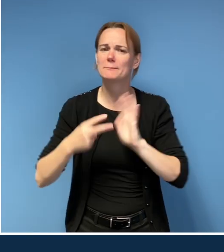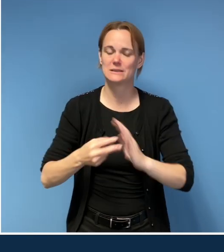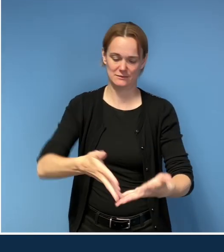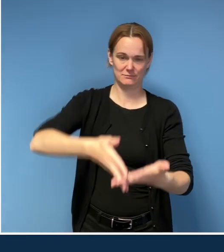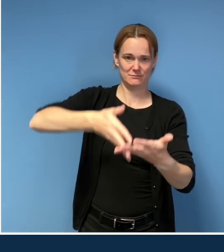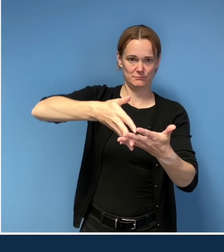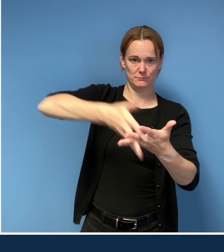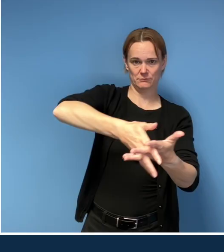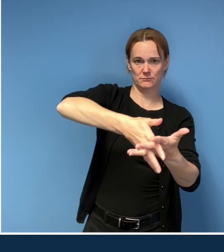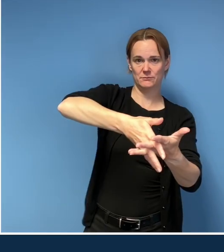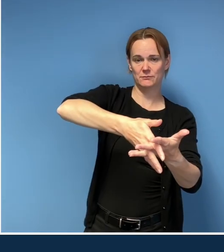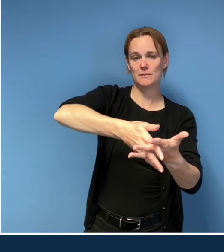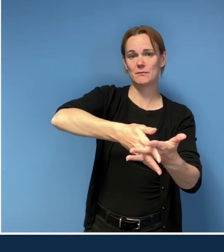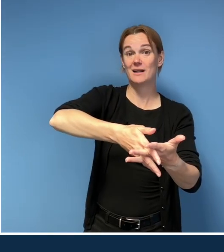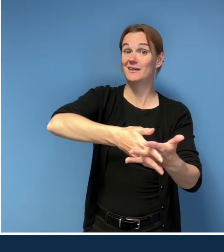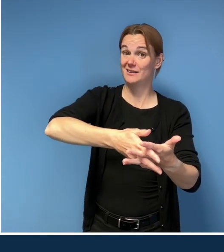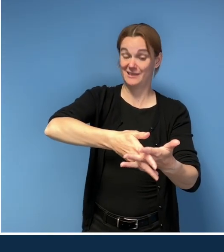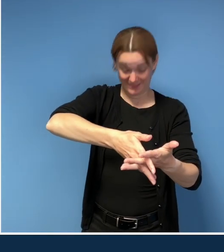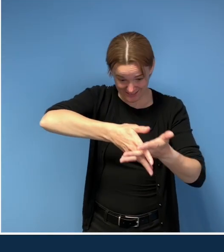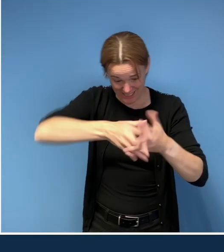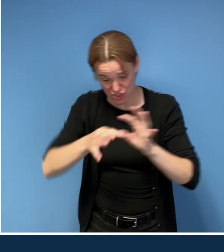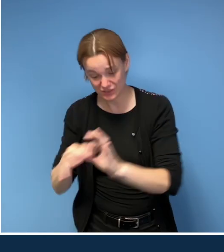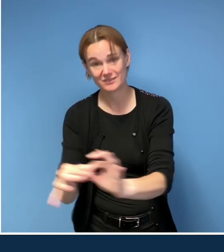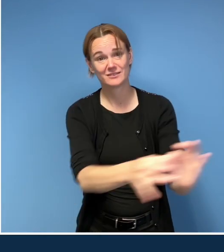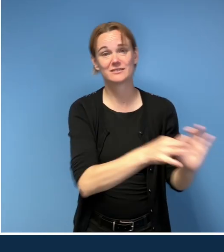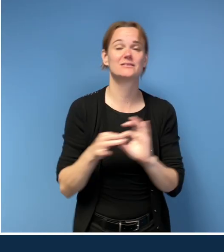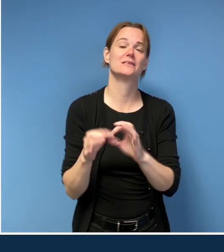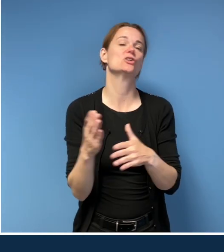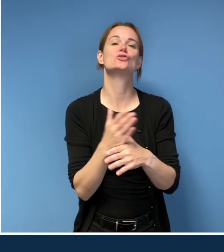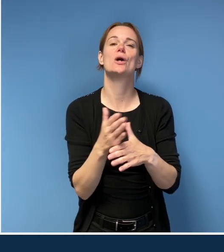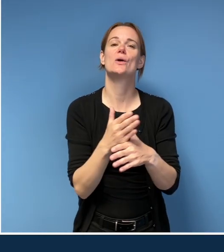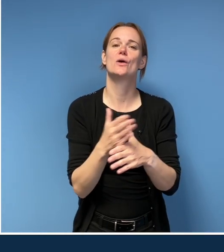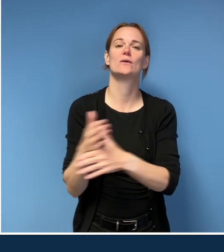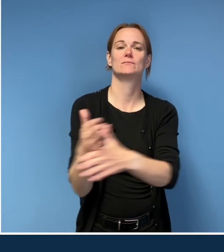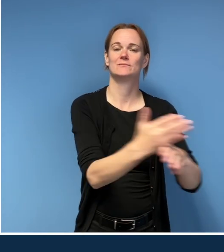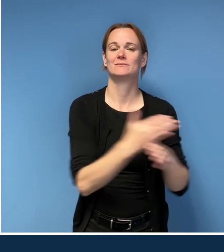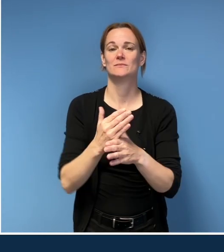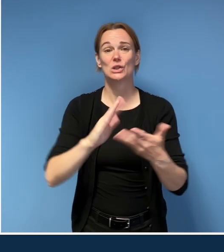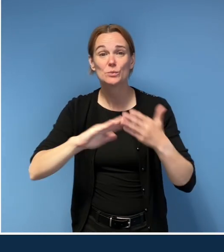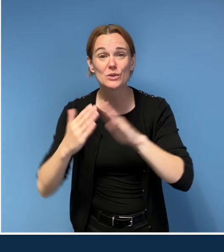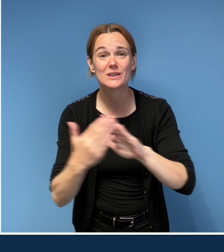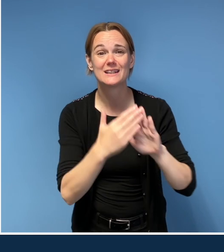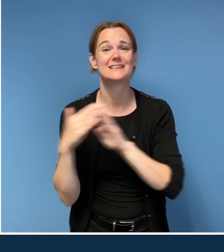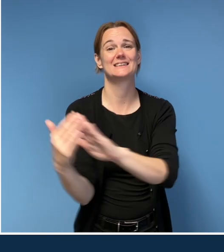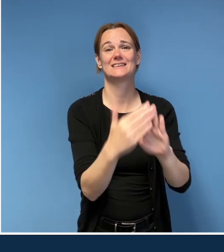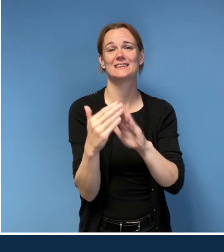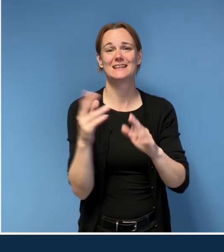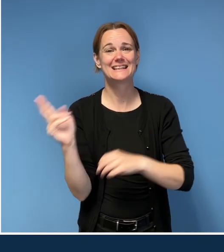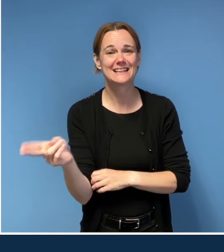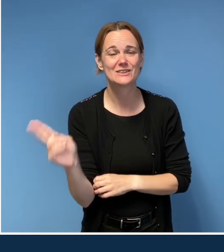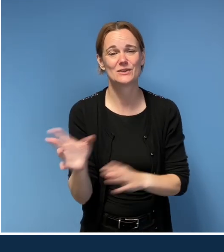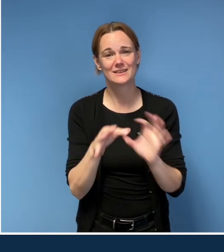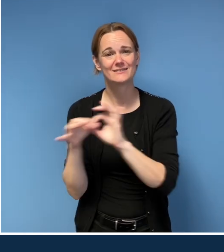deep foundations of our shared equity work that is grounded in community, that is grounded in history, that is grounded in lived